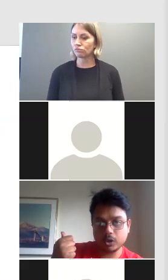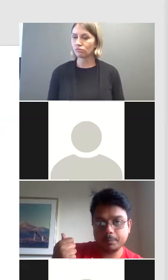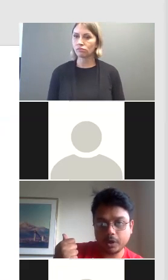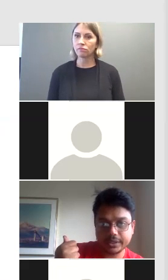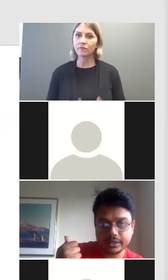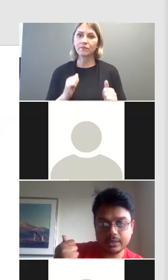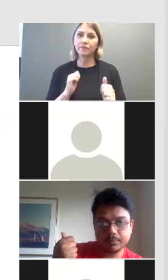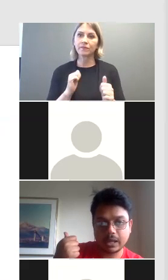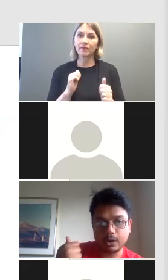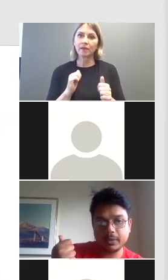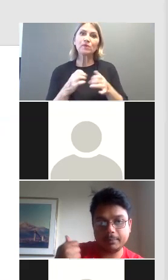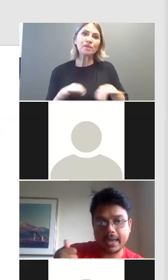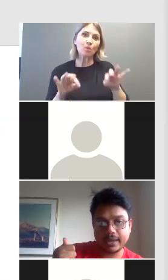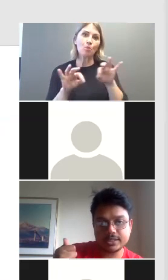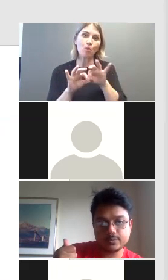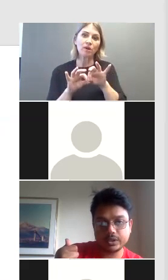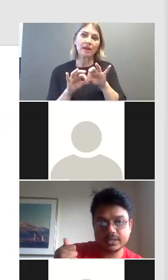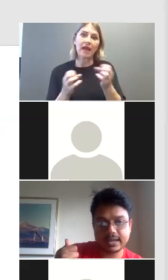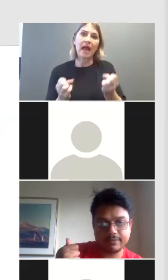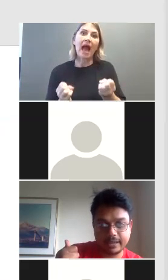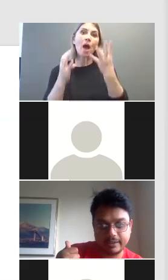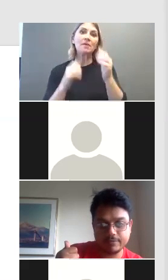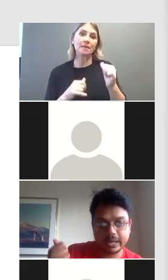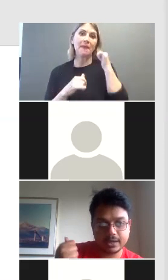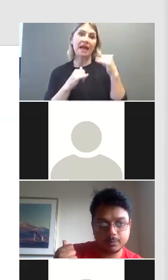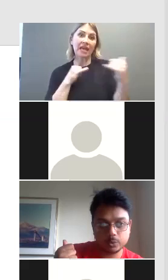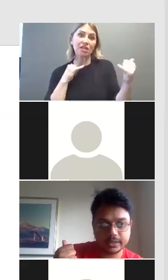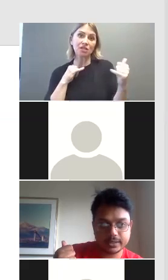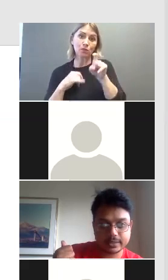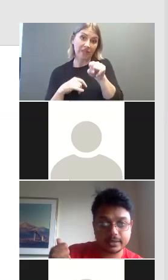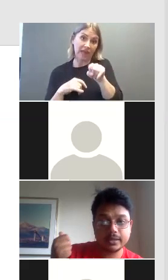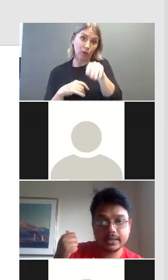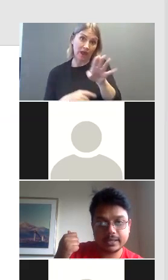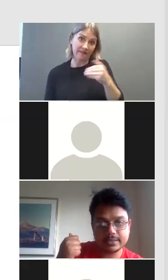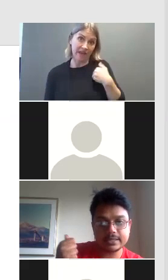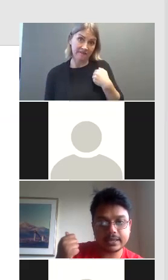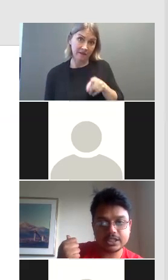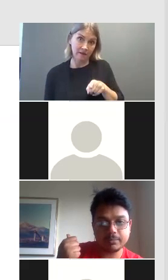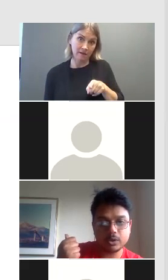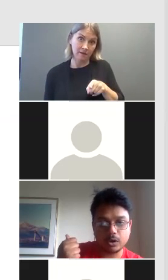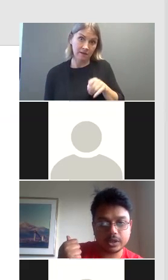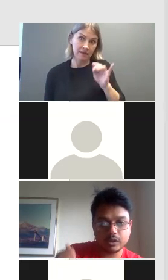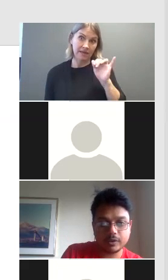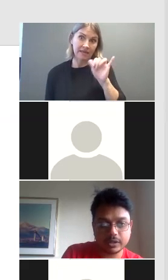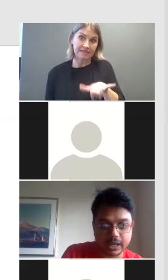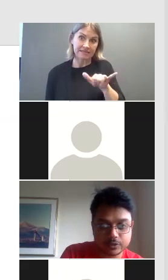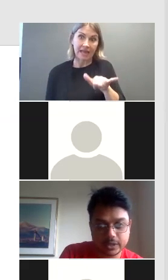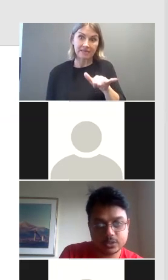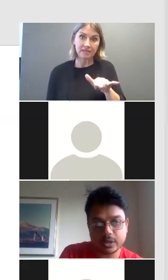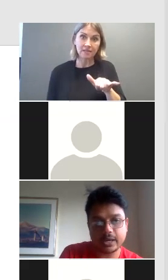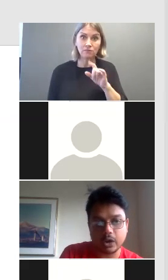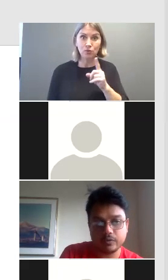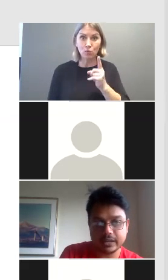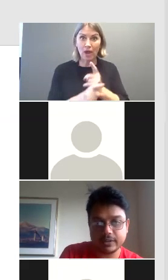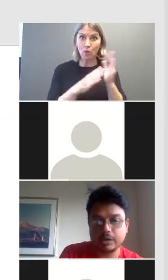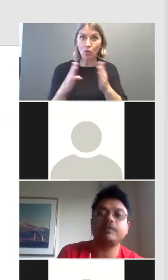And more importantly, how many back edges would this graph have? But I'll come to that in a second. Is this a legitimate ordering of our graph? So